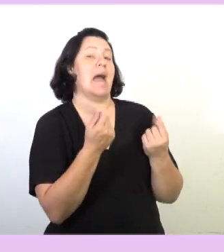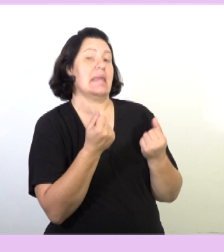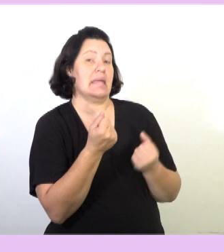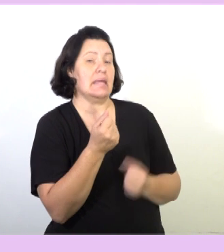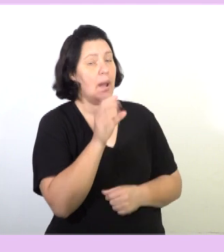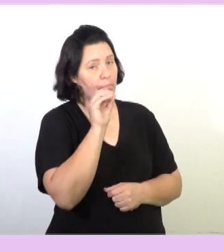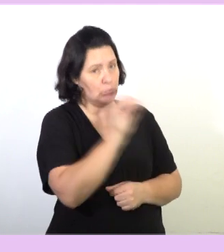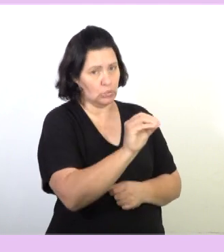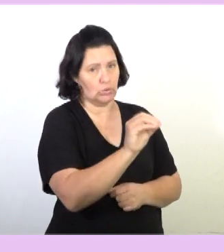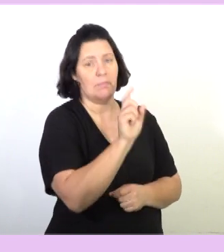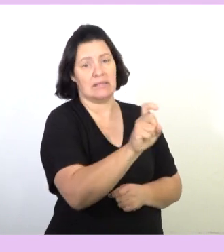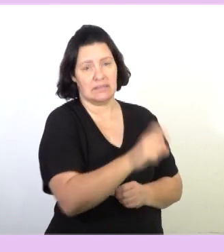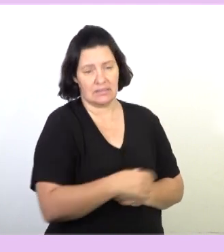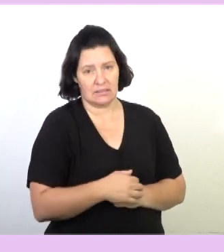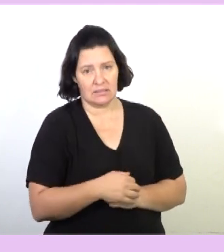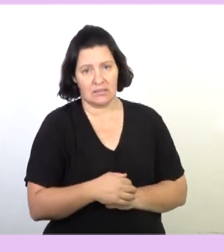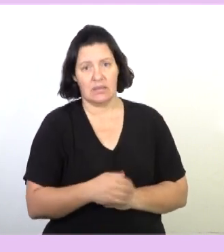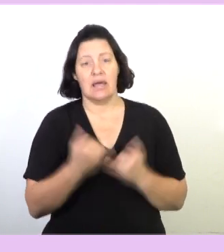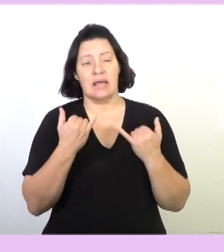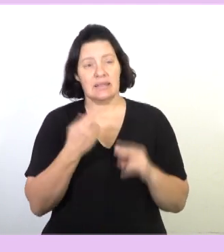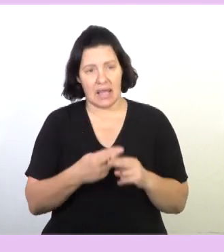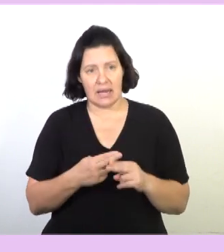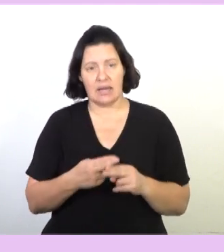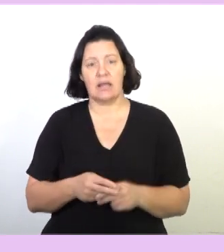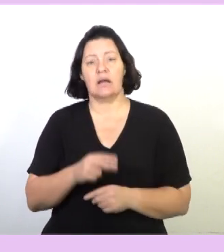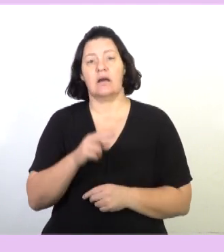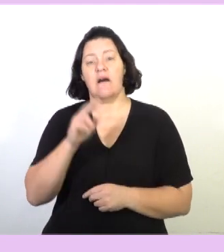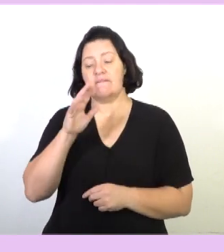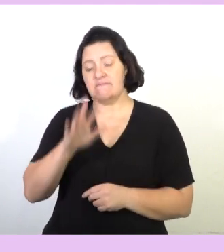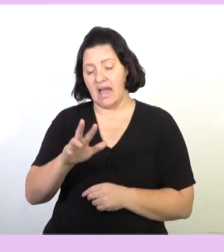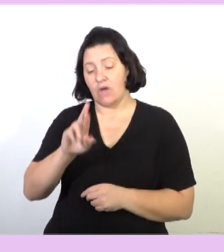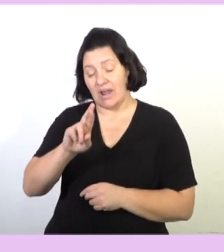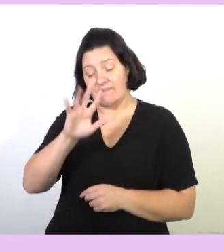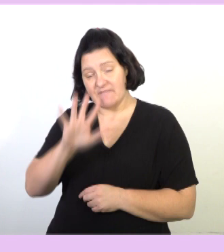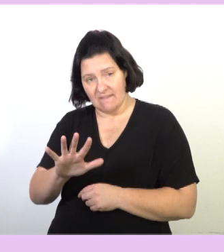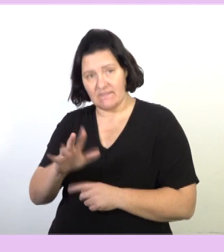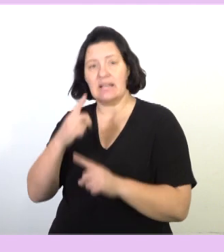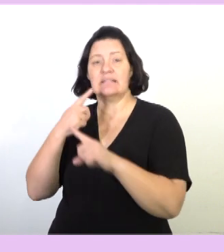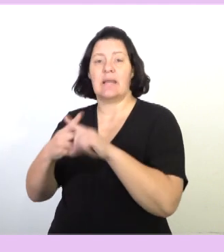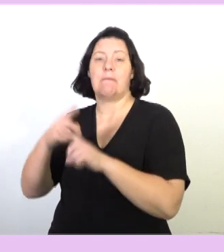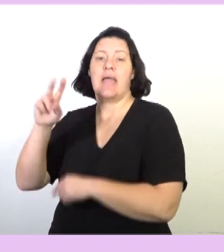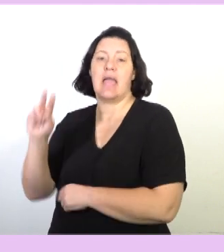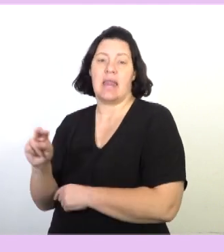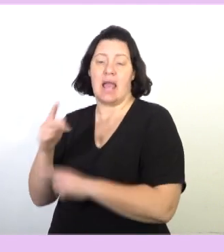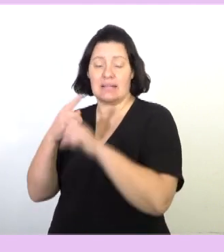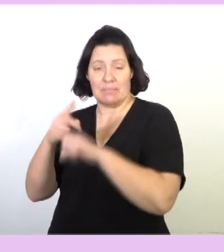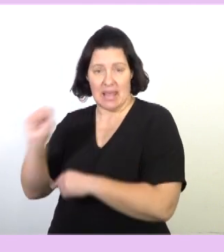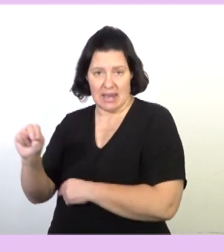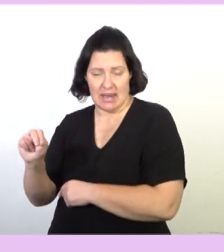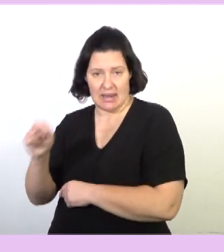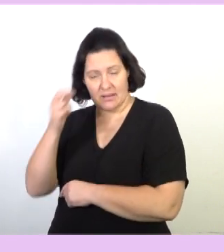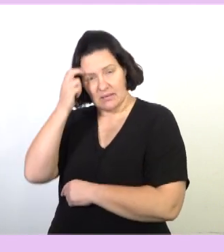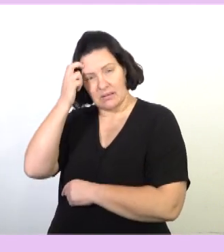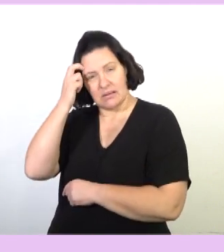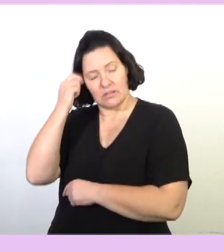talking about money. So we then have this 5 rand multiplied by n. In this